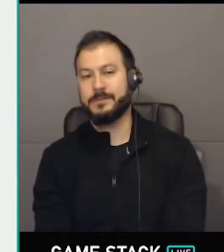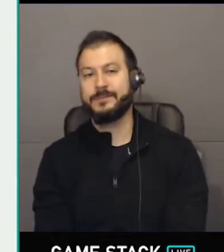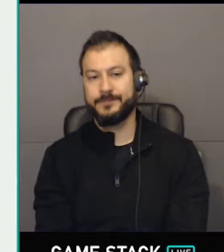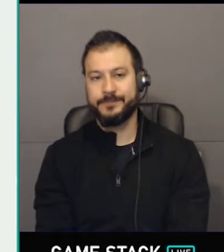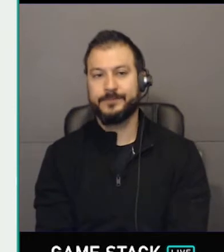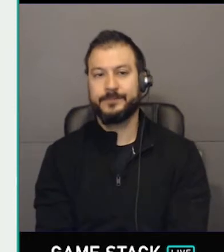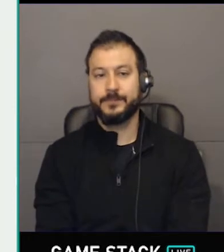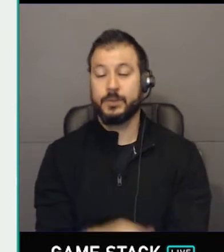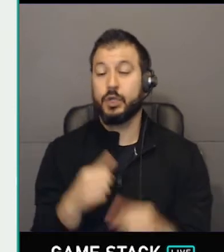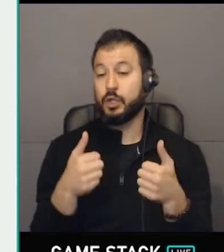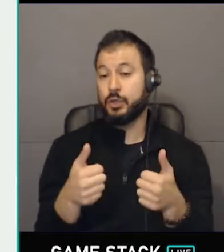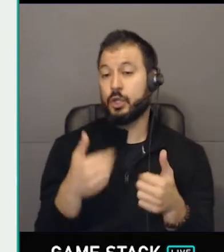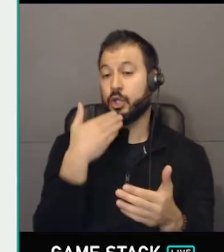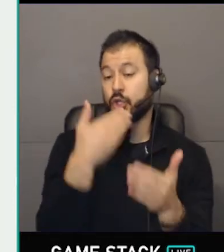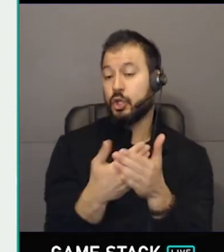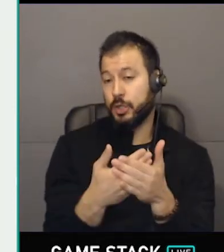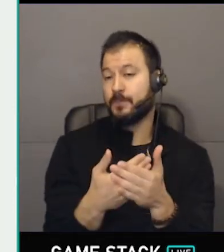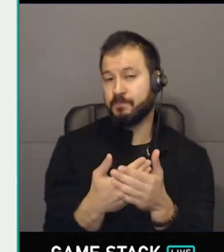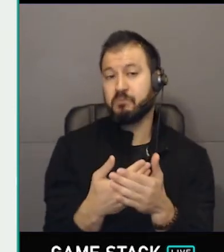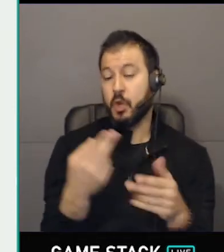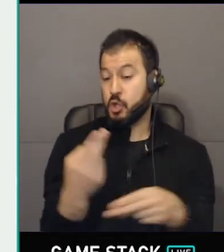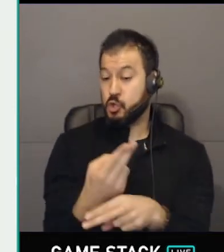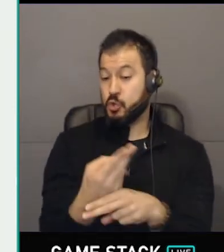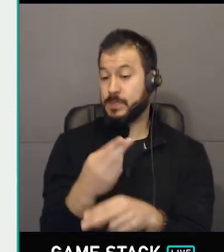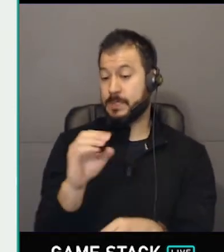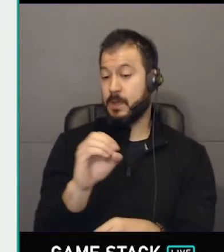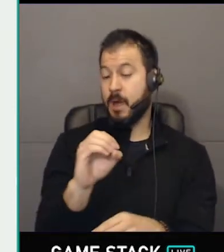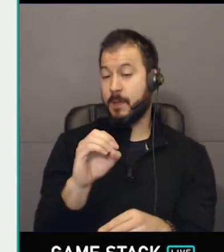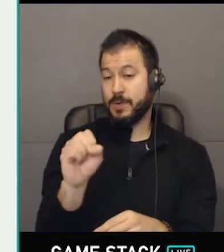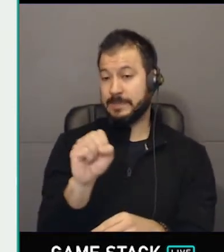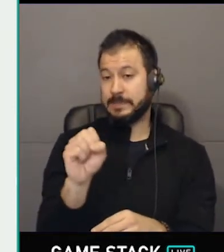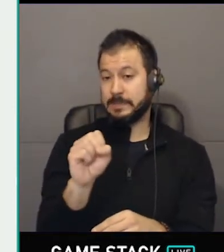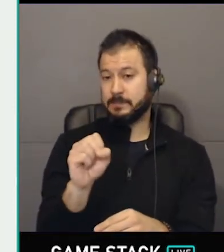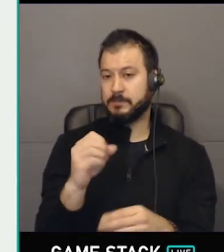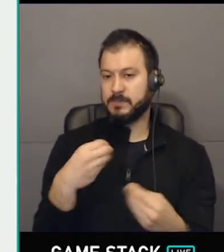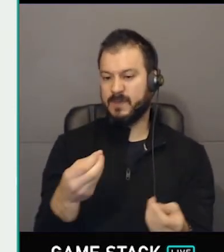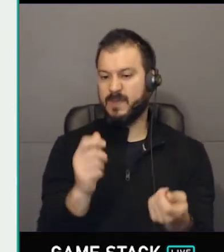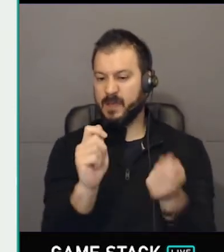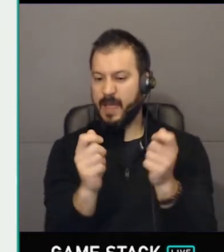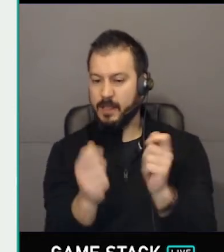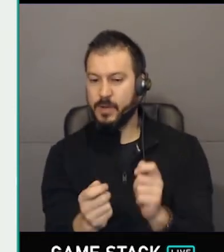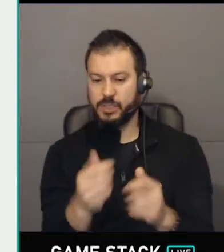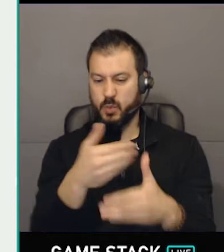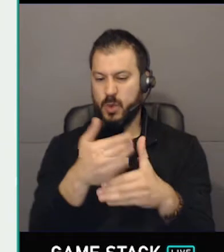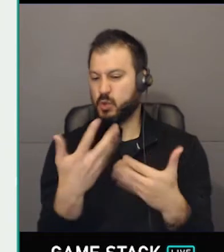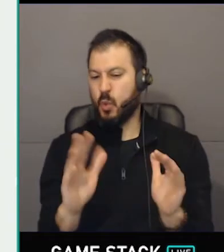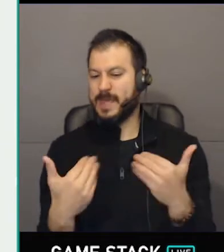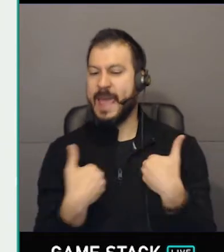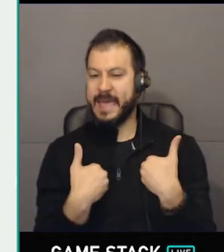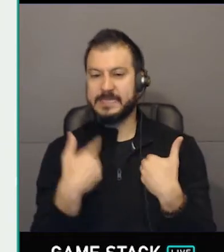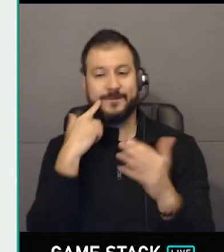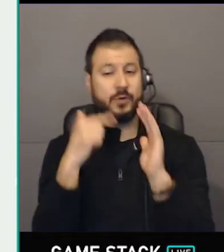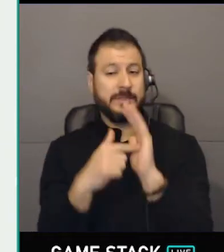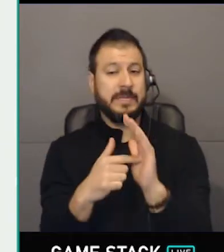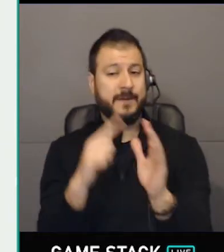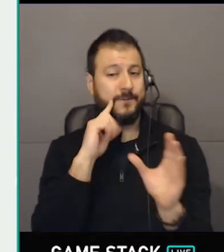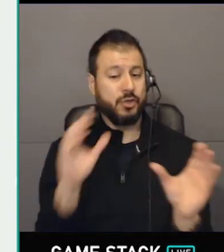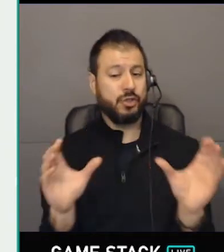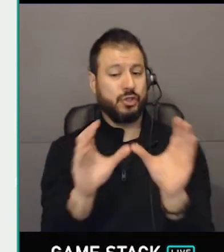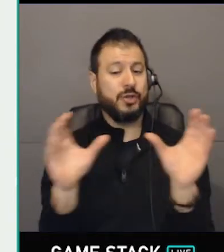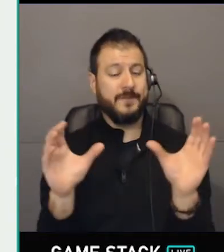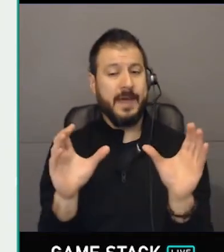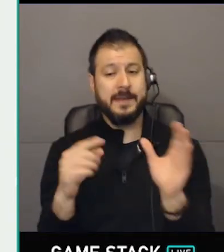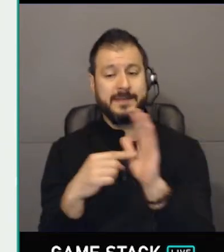Good, you're simply using the operating system APIs to get the calibration data Windows already has, for example, for a certified display.